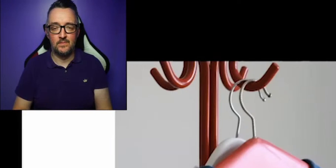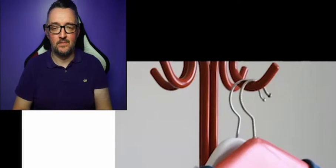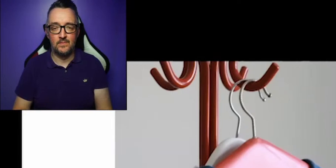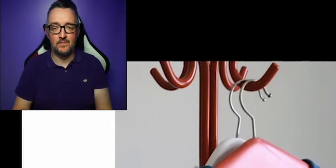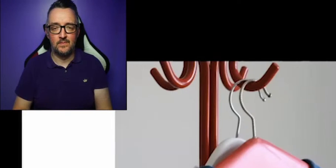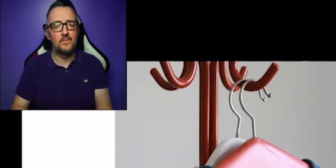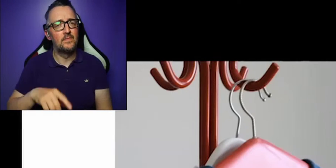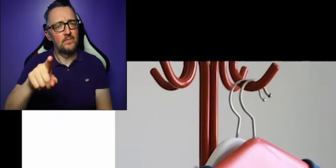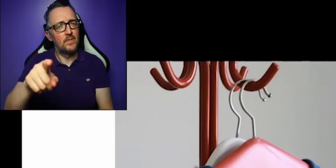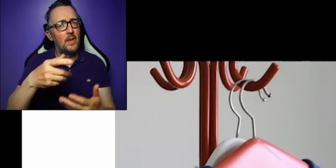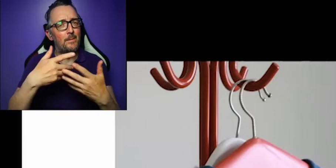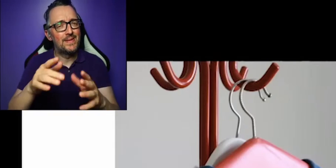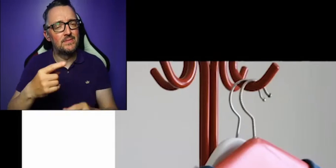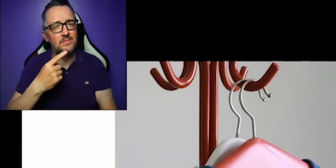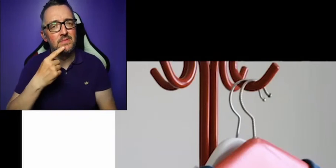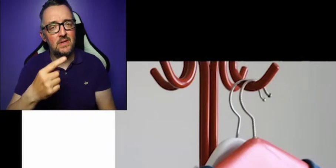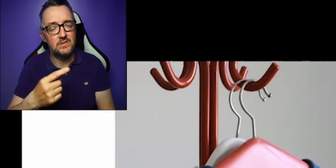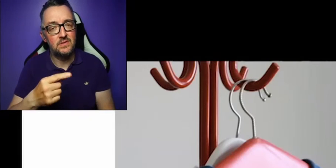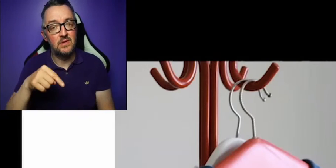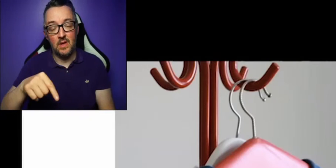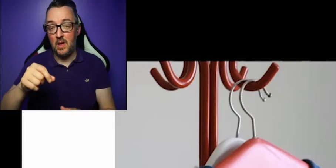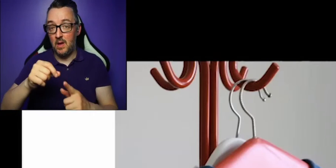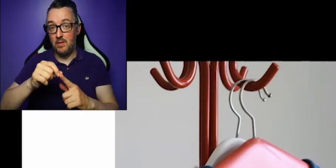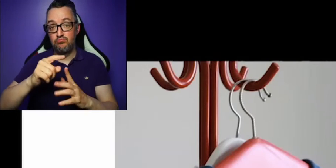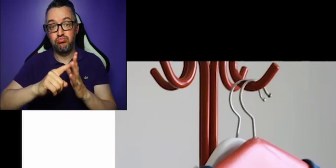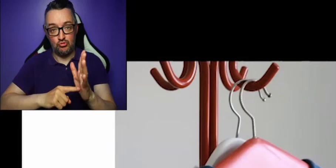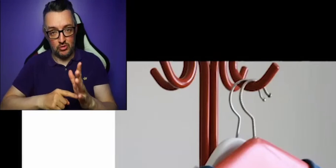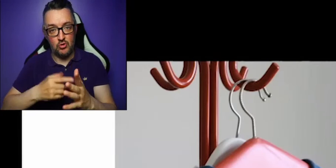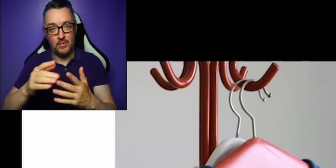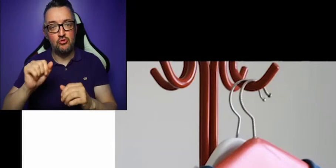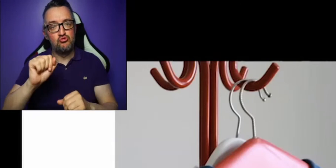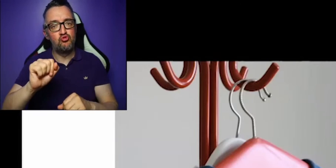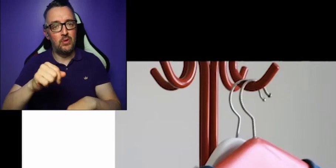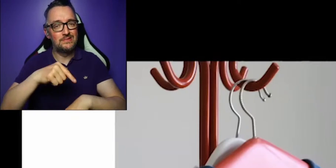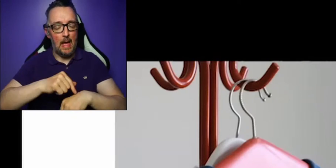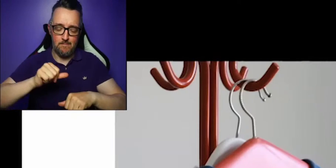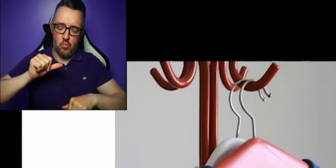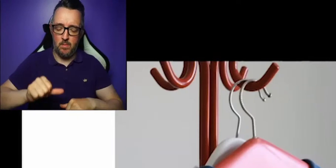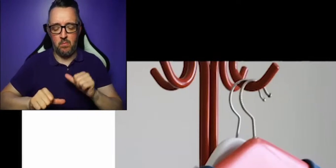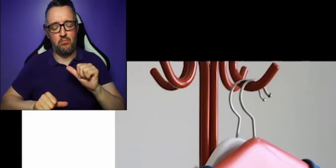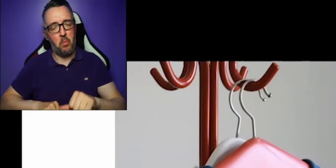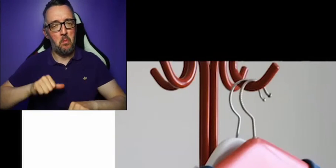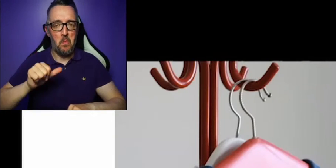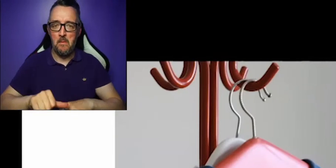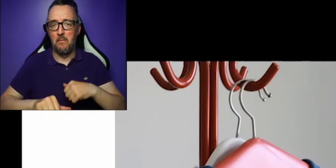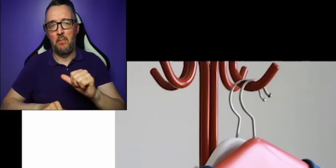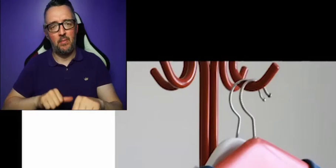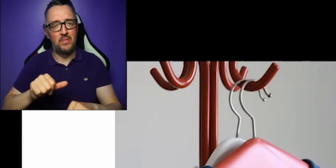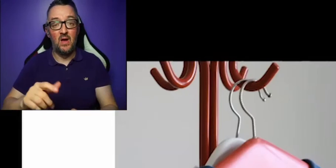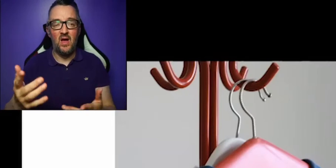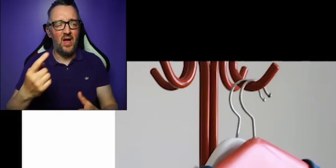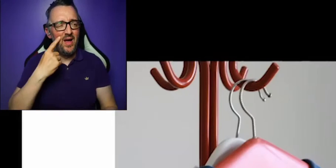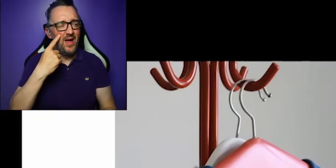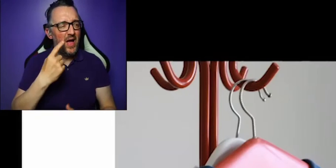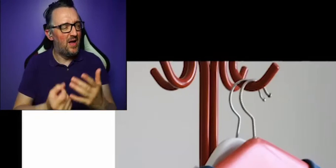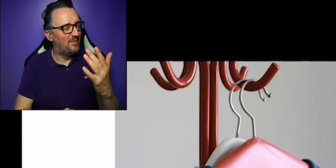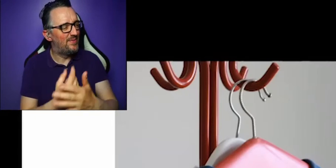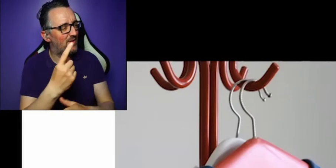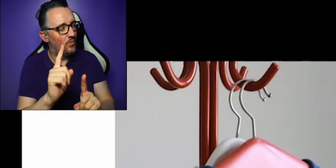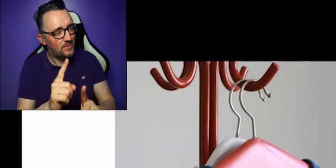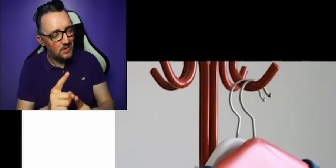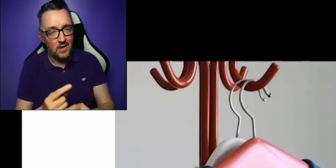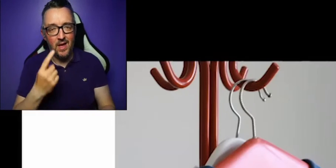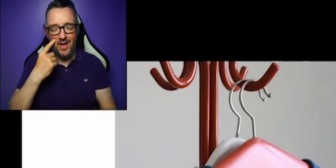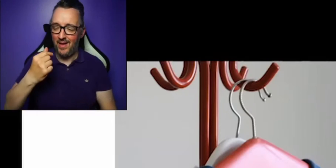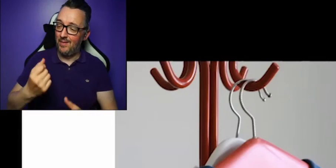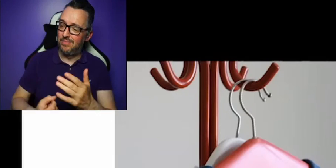So you mentioned that you've, throughout this project, you've been working at your own pace and just seeing what emerges and kind of seeing,